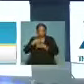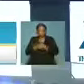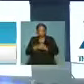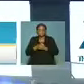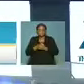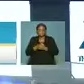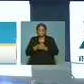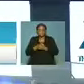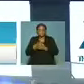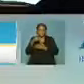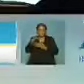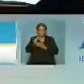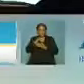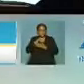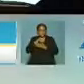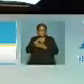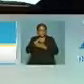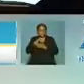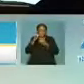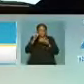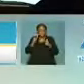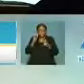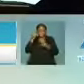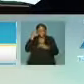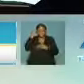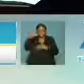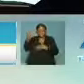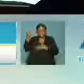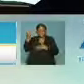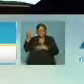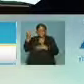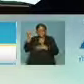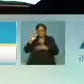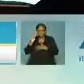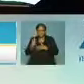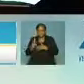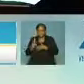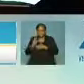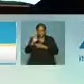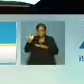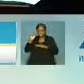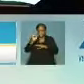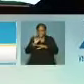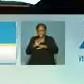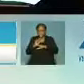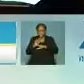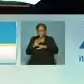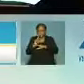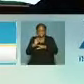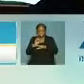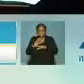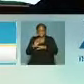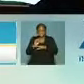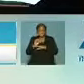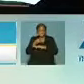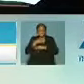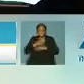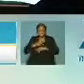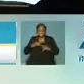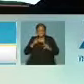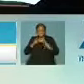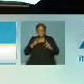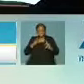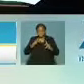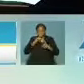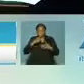Well, as you can imagine, the news of that double shooting rocking the South Andros community. The incident, admittedly, quite distressing for